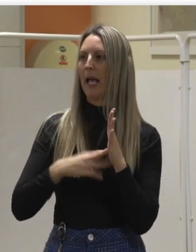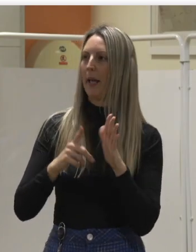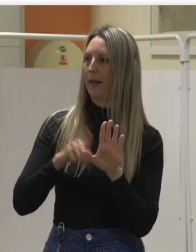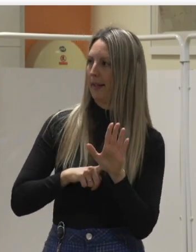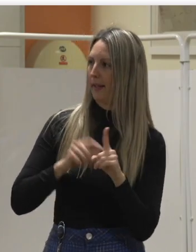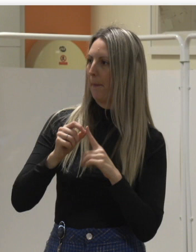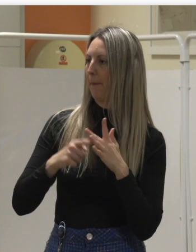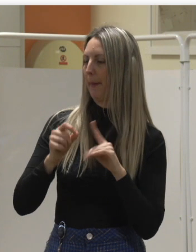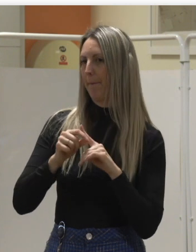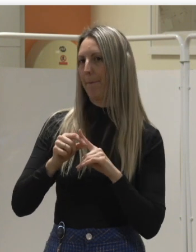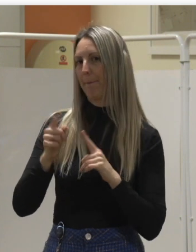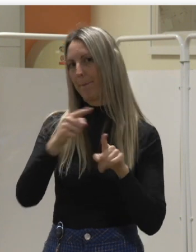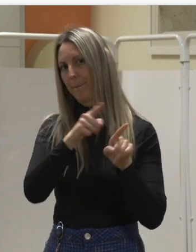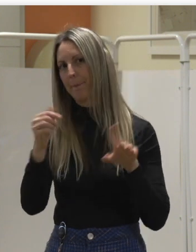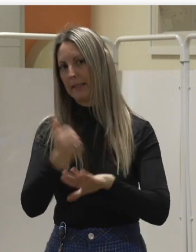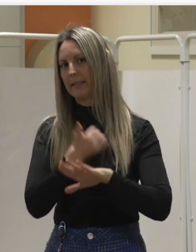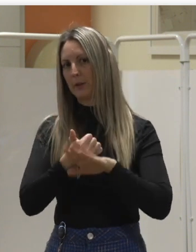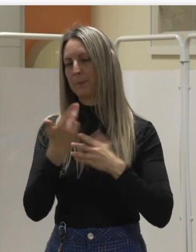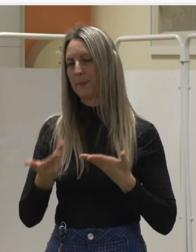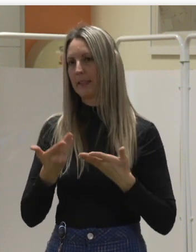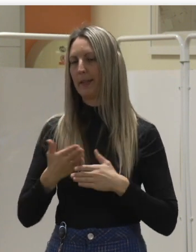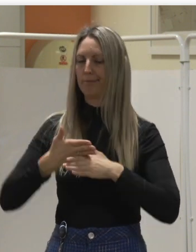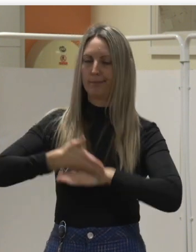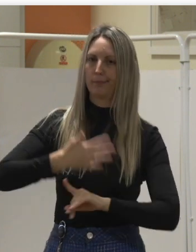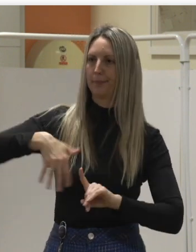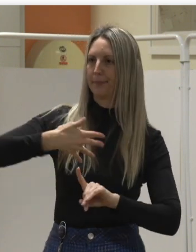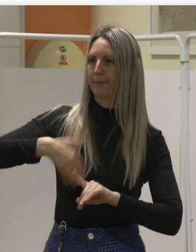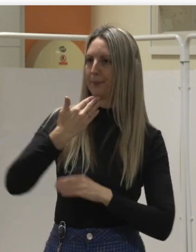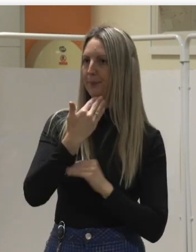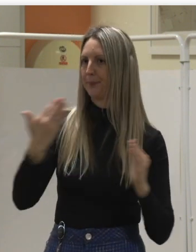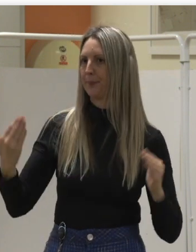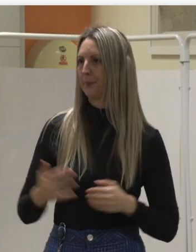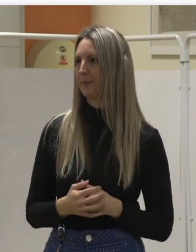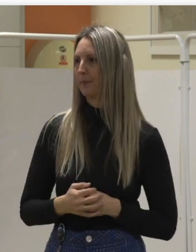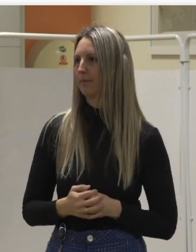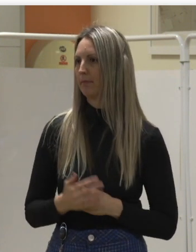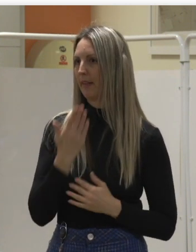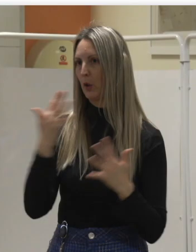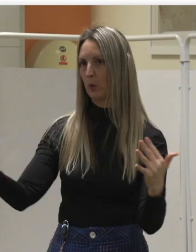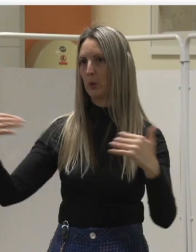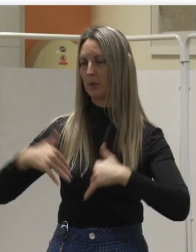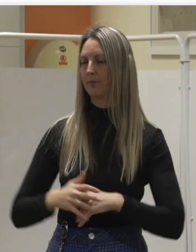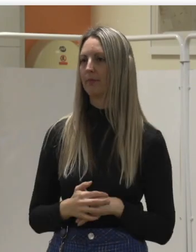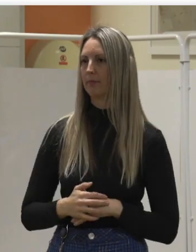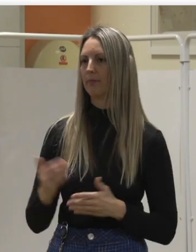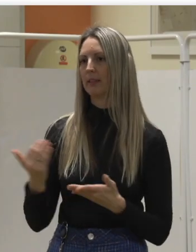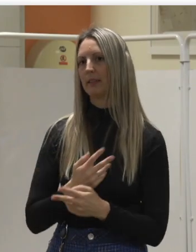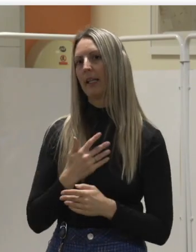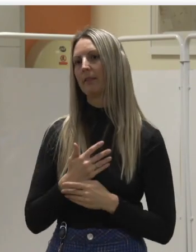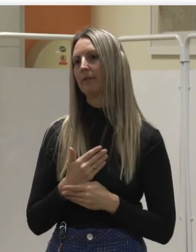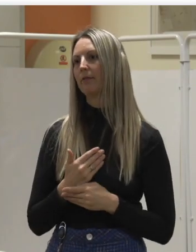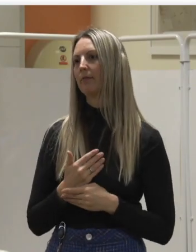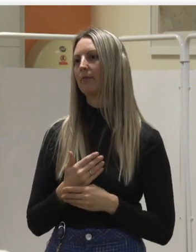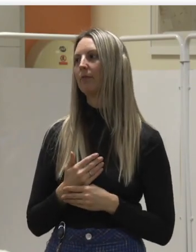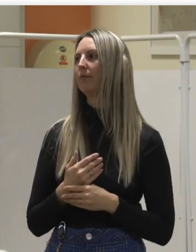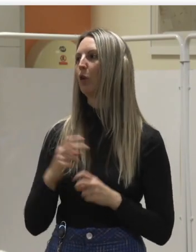have helped set up today. Put a lot of work in the background. And thank you all for coming tonight. Have a safe journey home. If you're in car